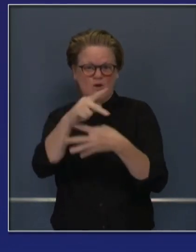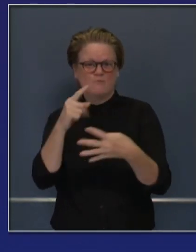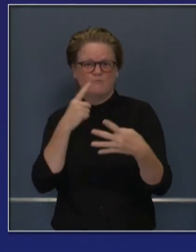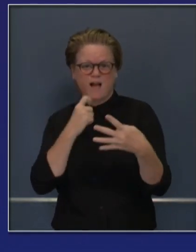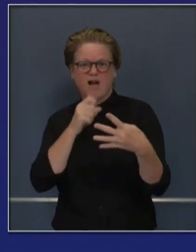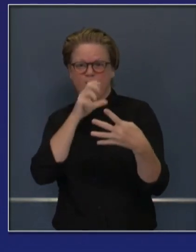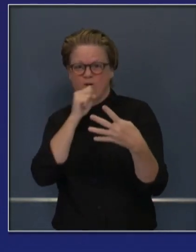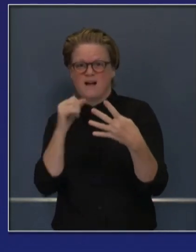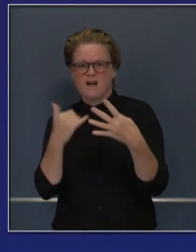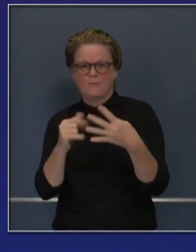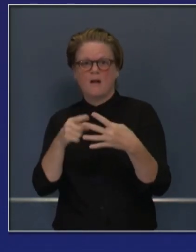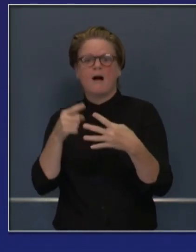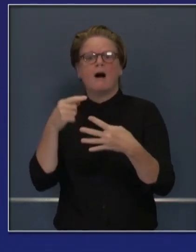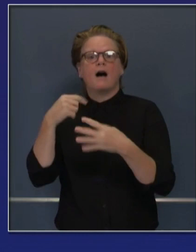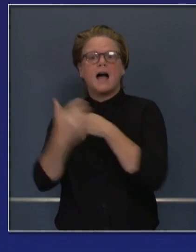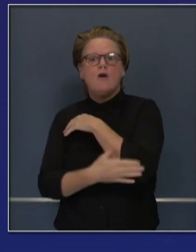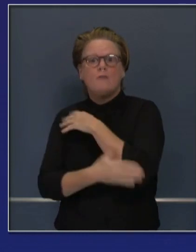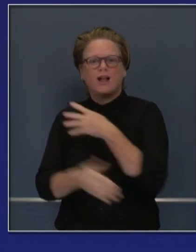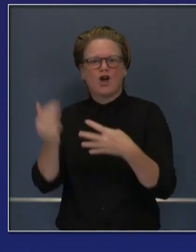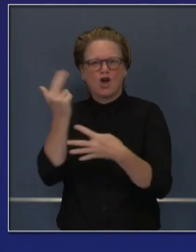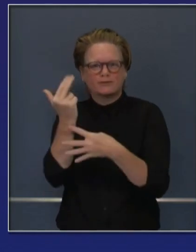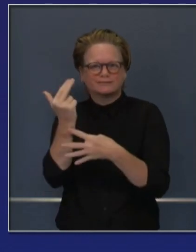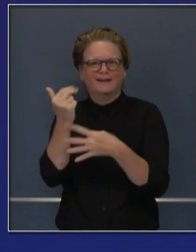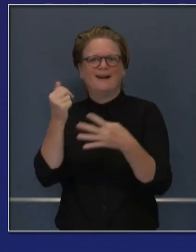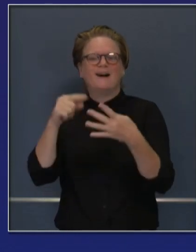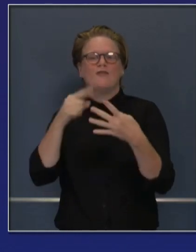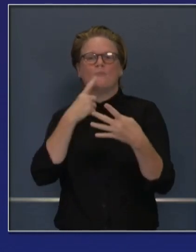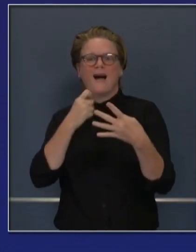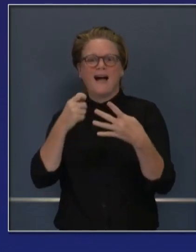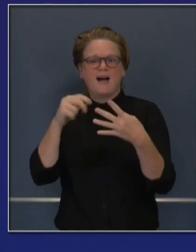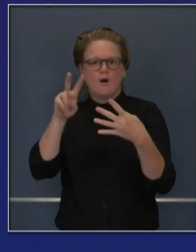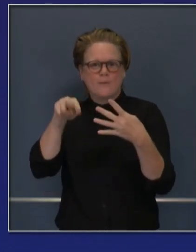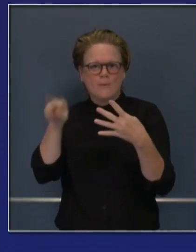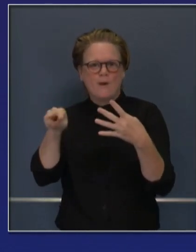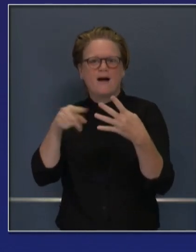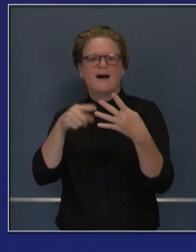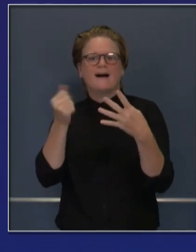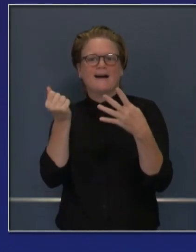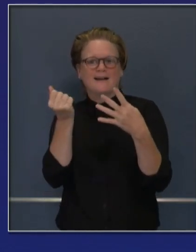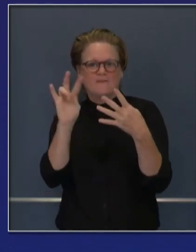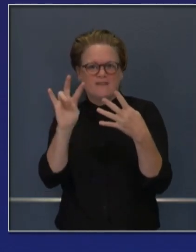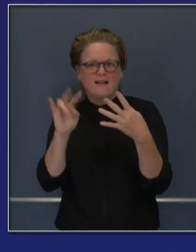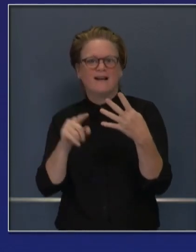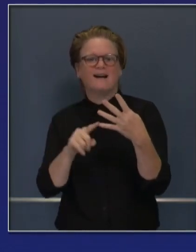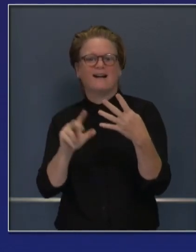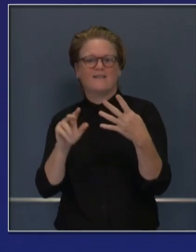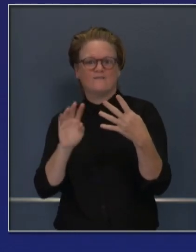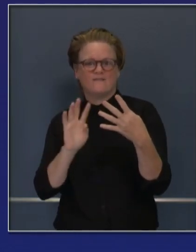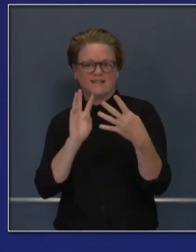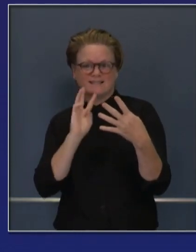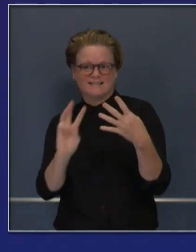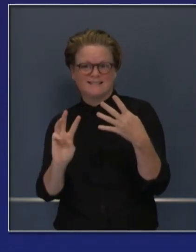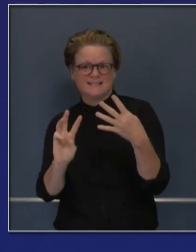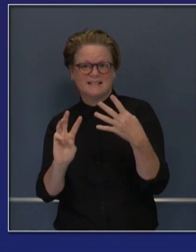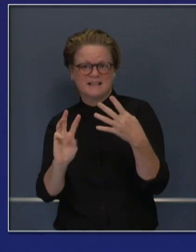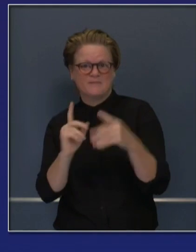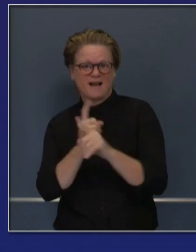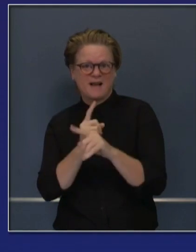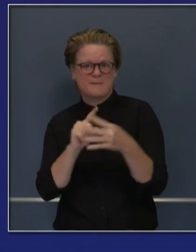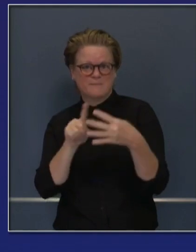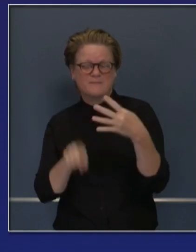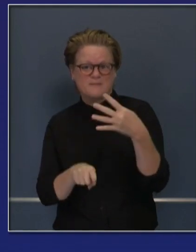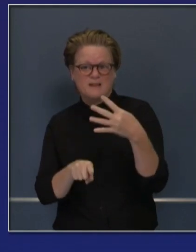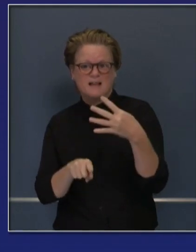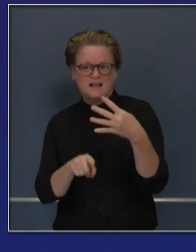red counties 22, orange 17, and 6 counties in yellow. There was progress still being made. As you know, we've